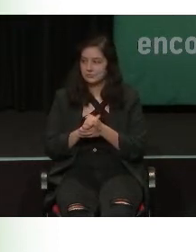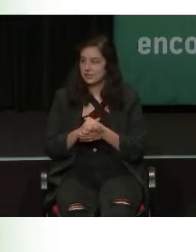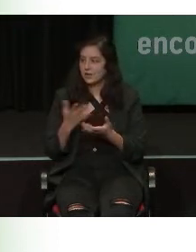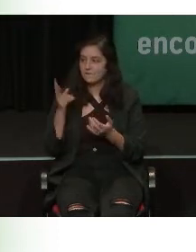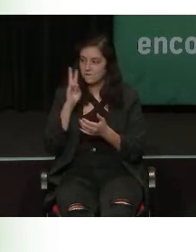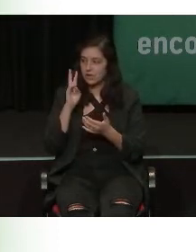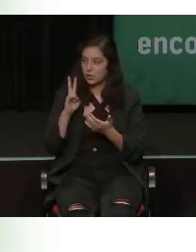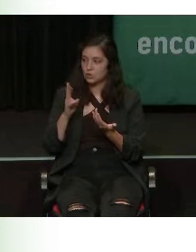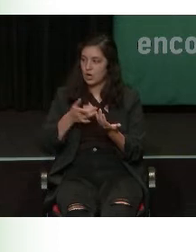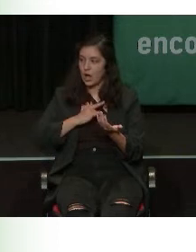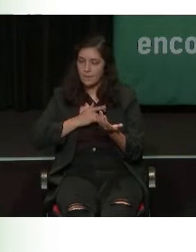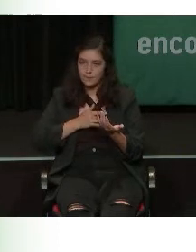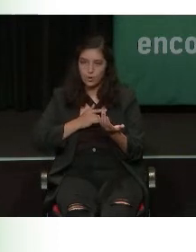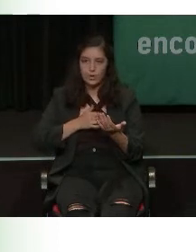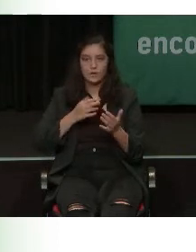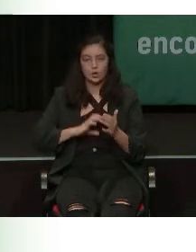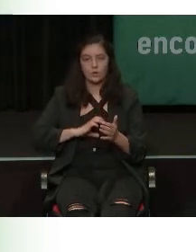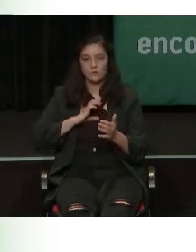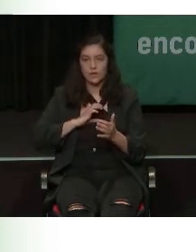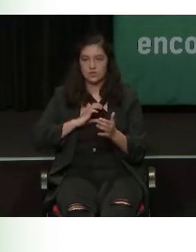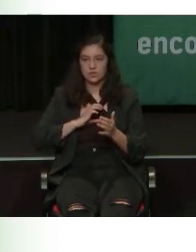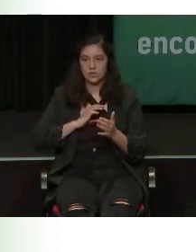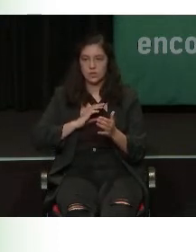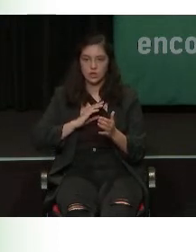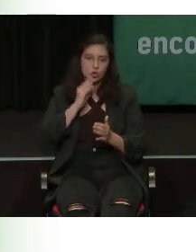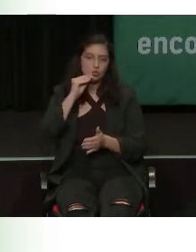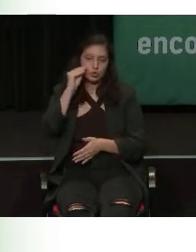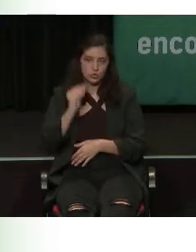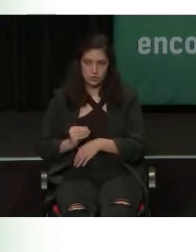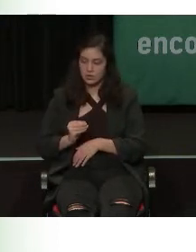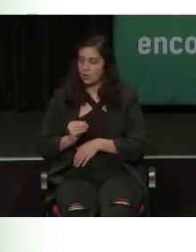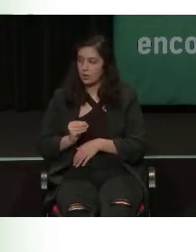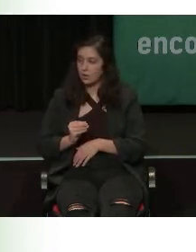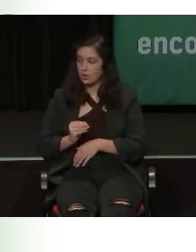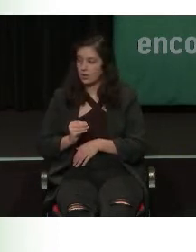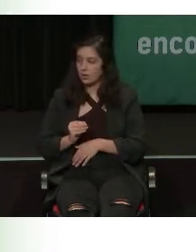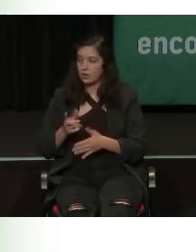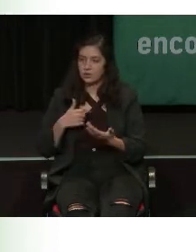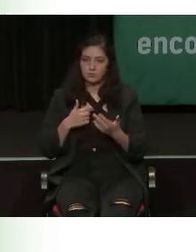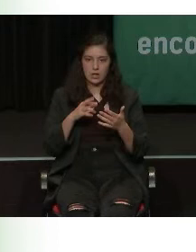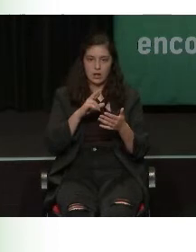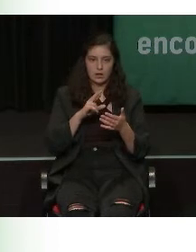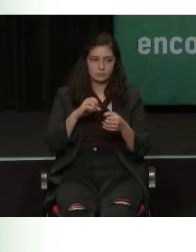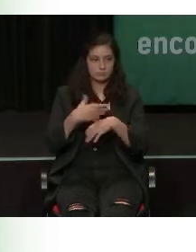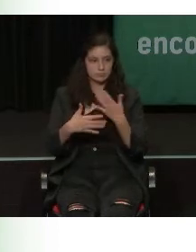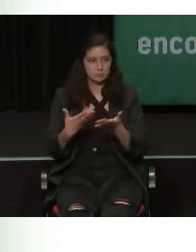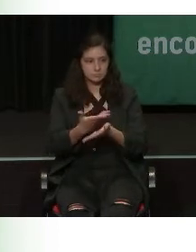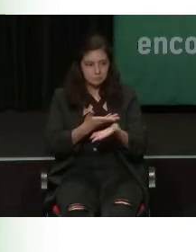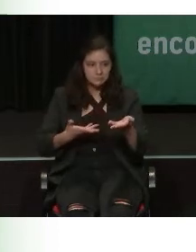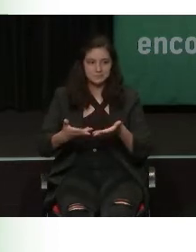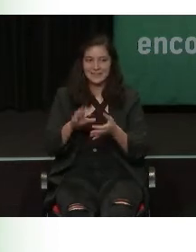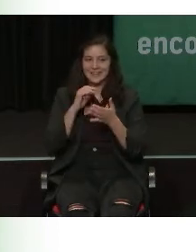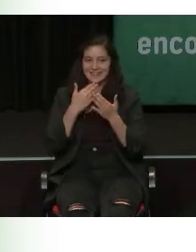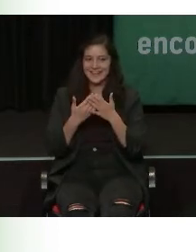values, love, trust, and just. Will comes first, expatriates collaboration, yield analysis and